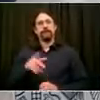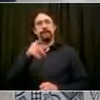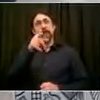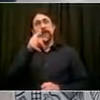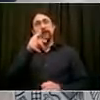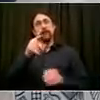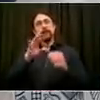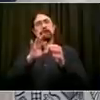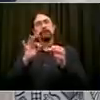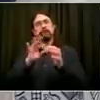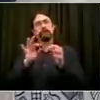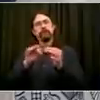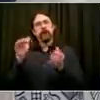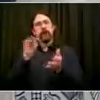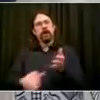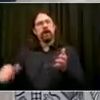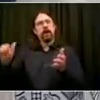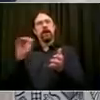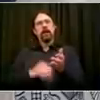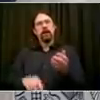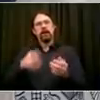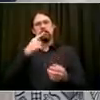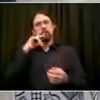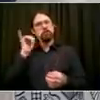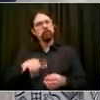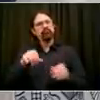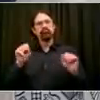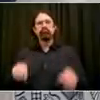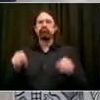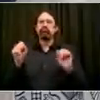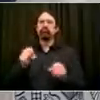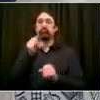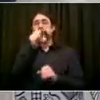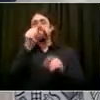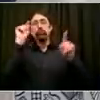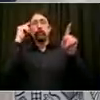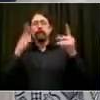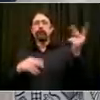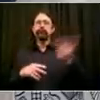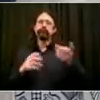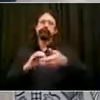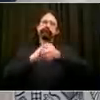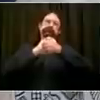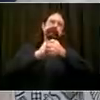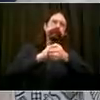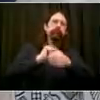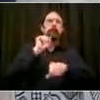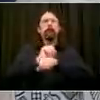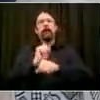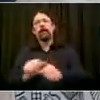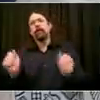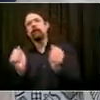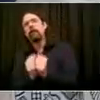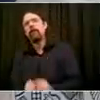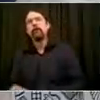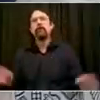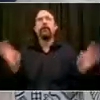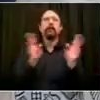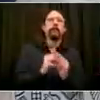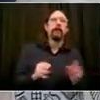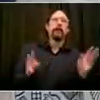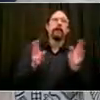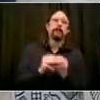threshold. Why wasn't one already crafted? Nolan, look, it is an obvious question, and I will just tell